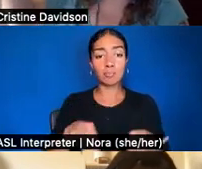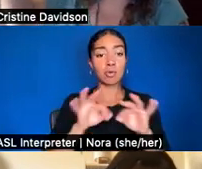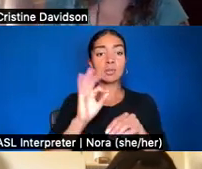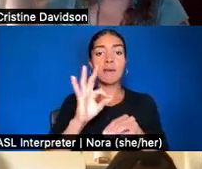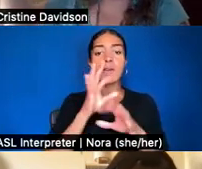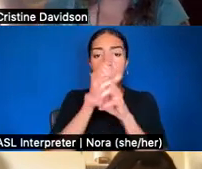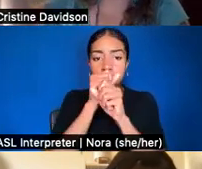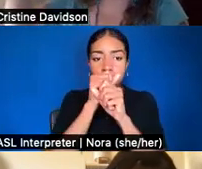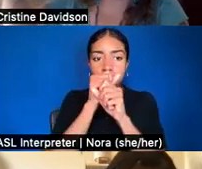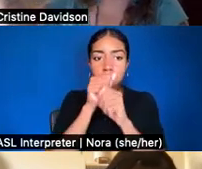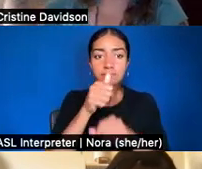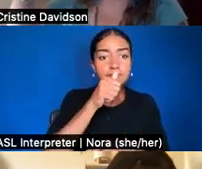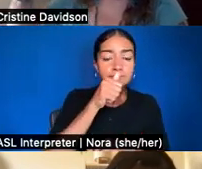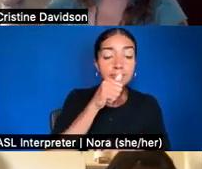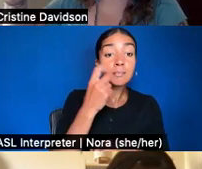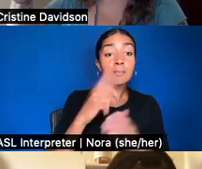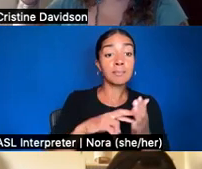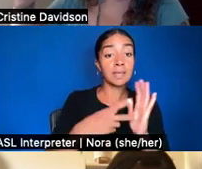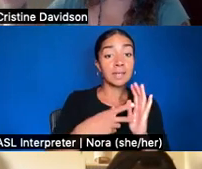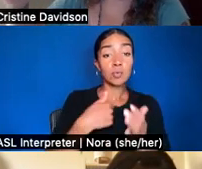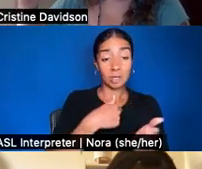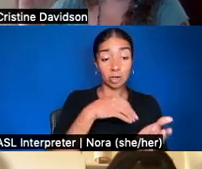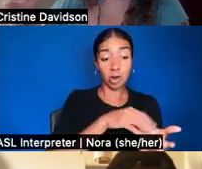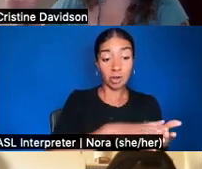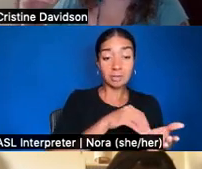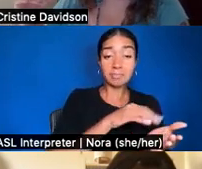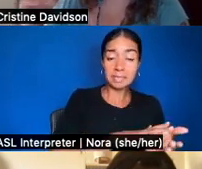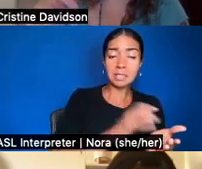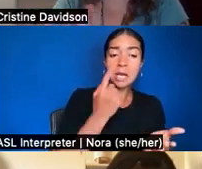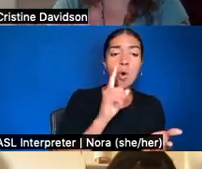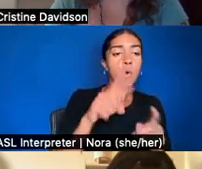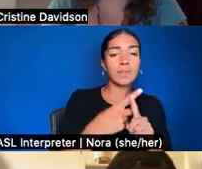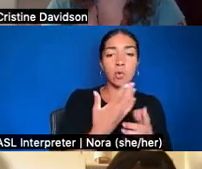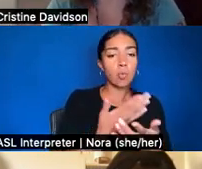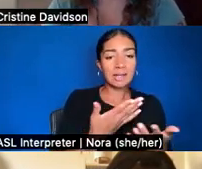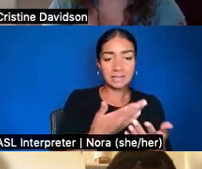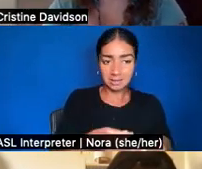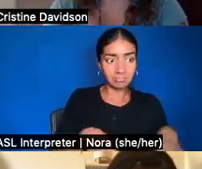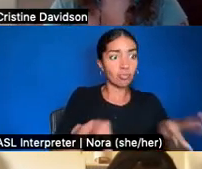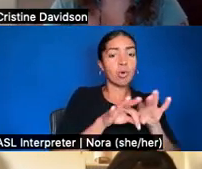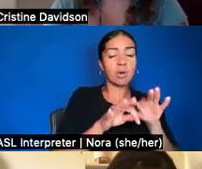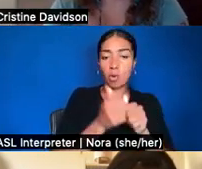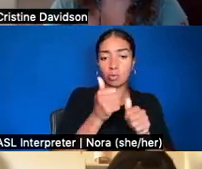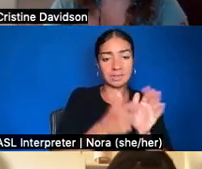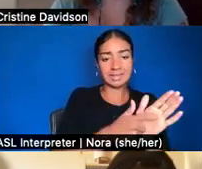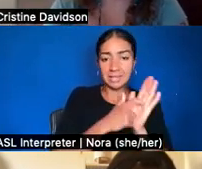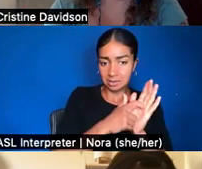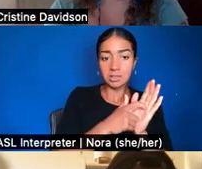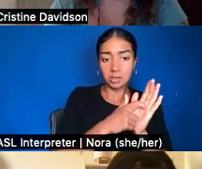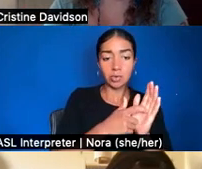we can see the flow of where they're trying to go with their life, right? Does that make sense?